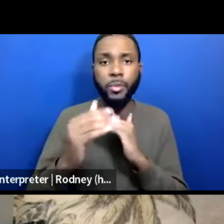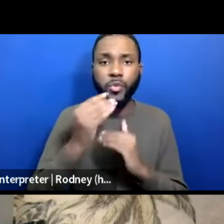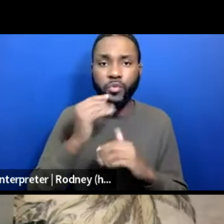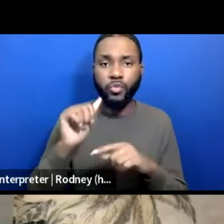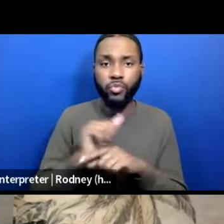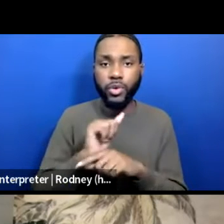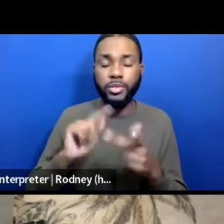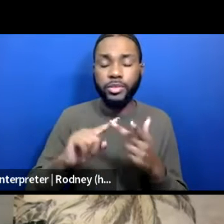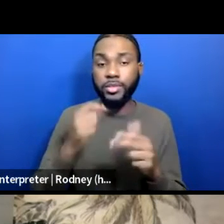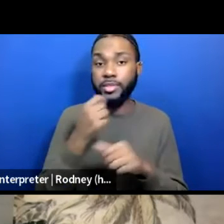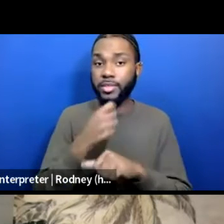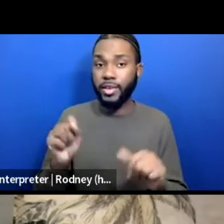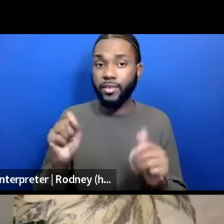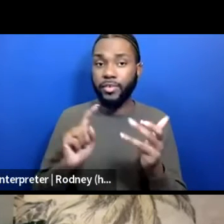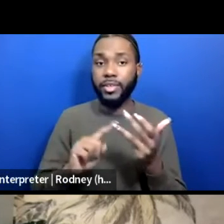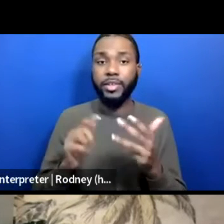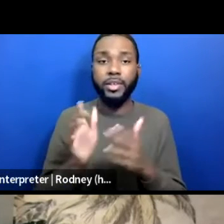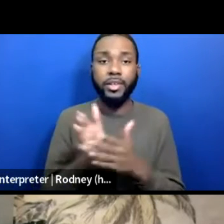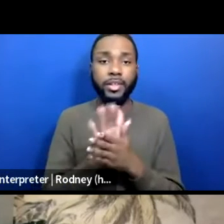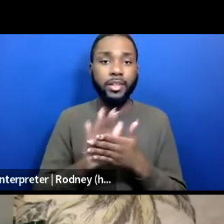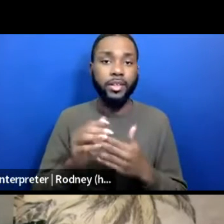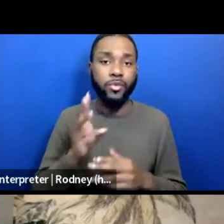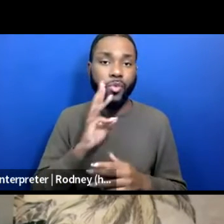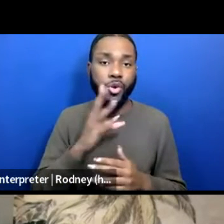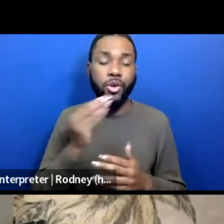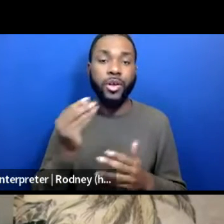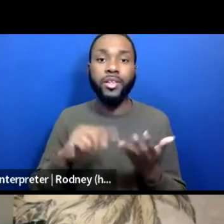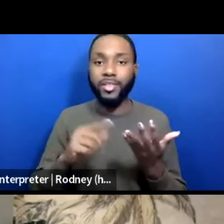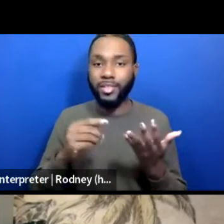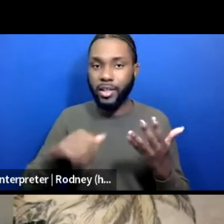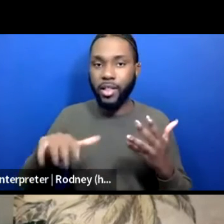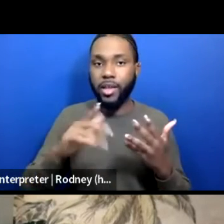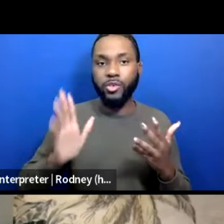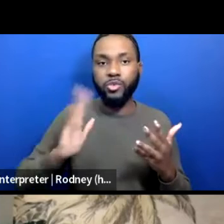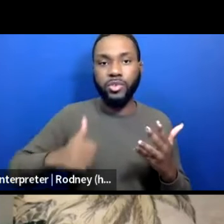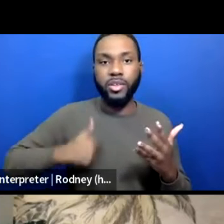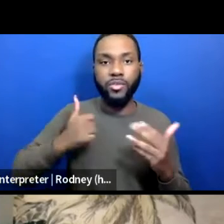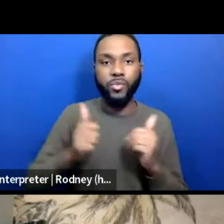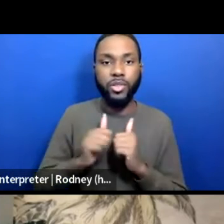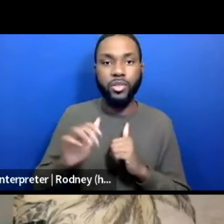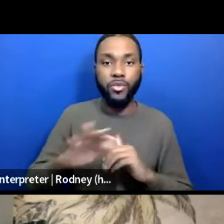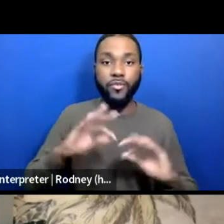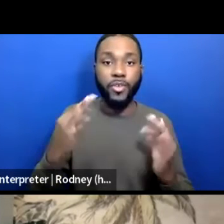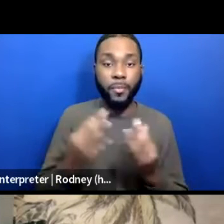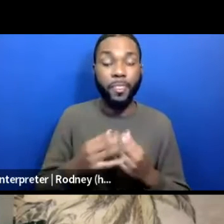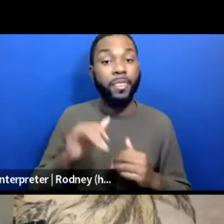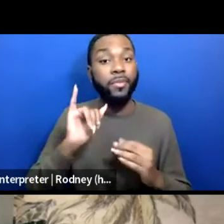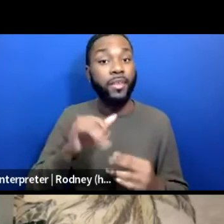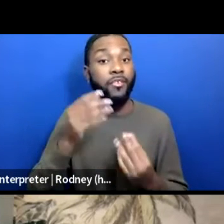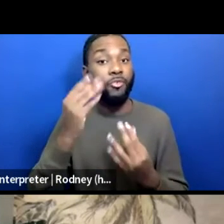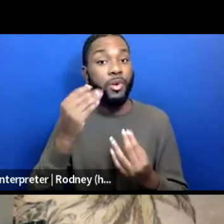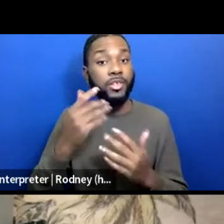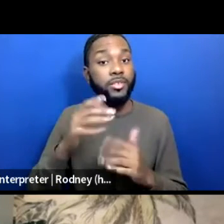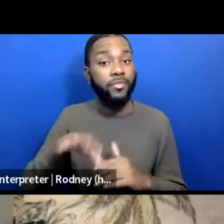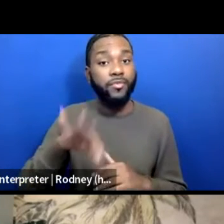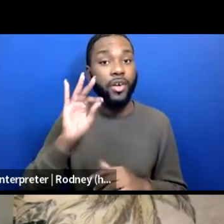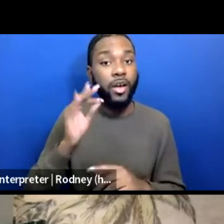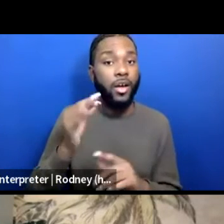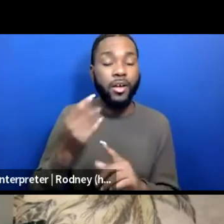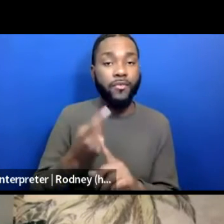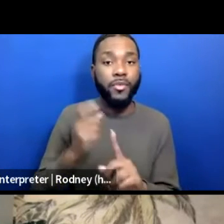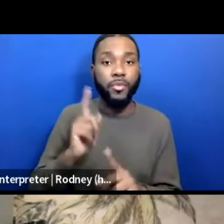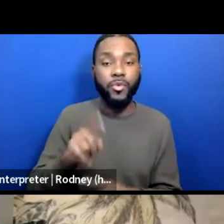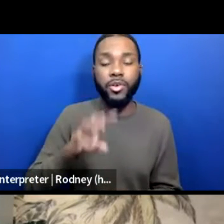safety, clean water, and the land where they once lived with their families. This information was provided in part by